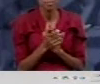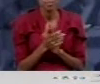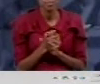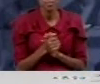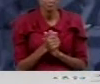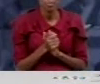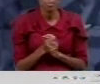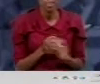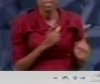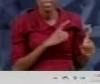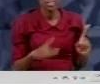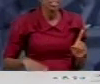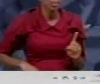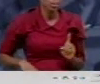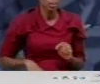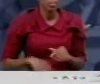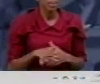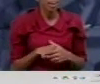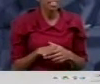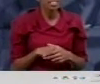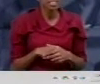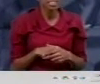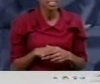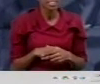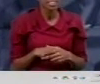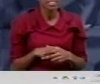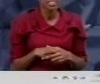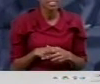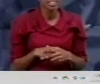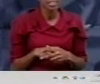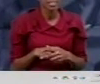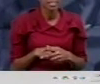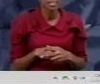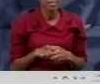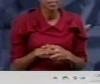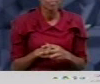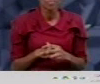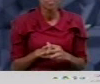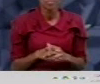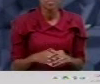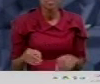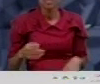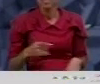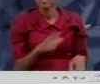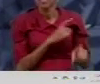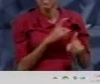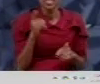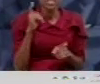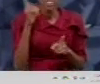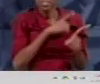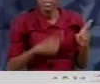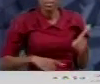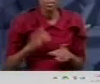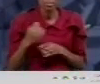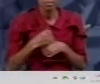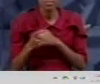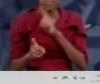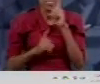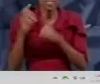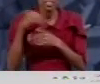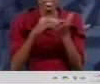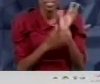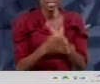Jesus' name. Thank you very much. You may have your seats. We now go to the